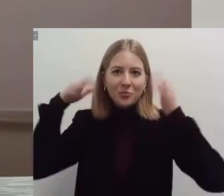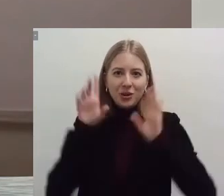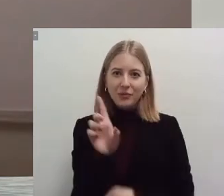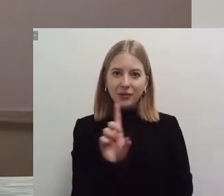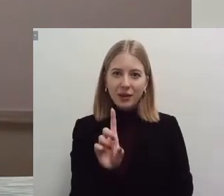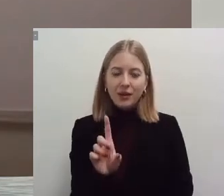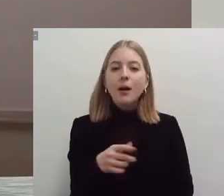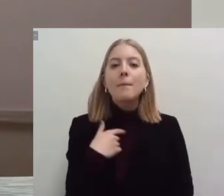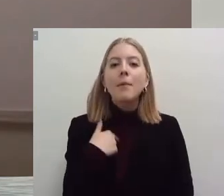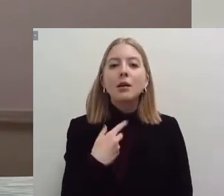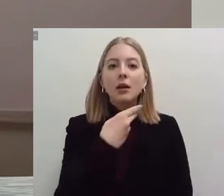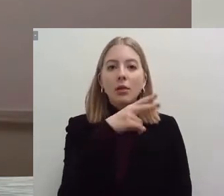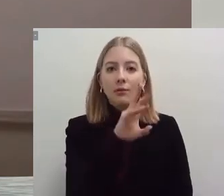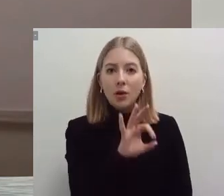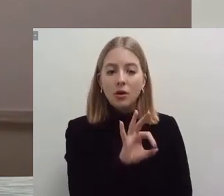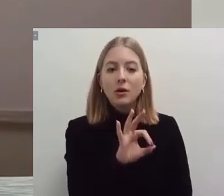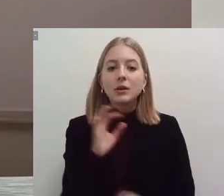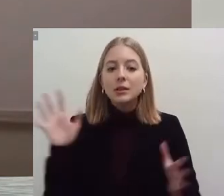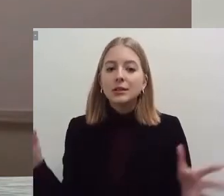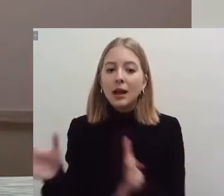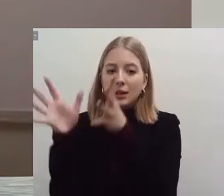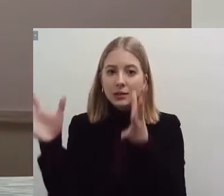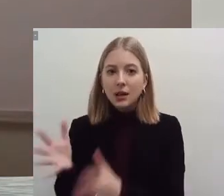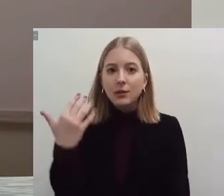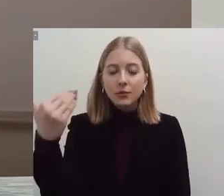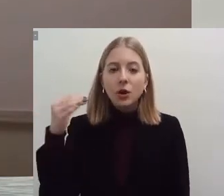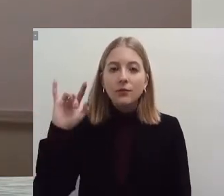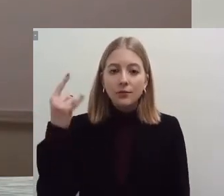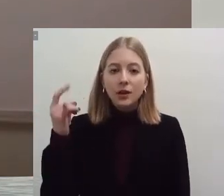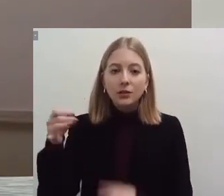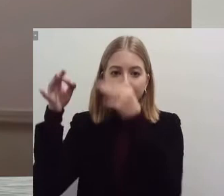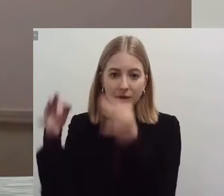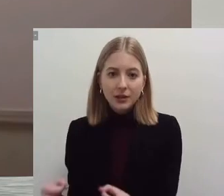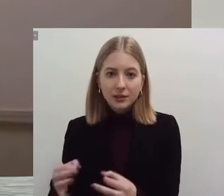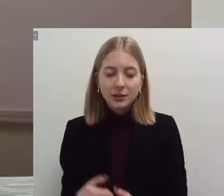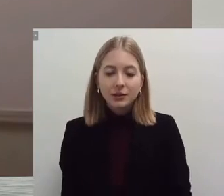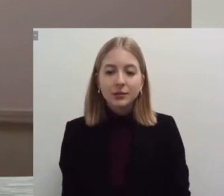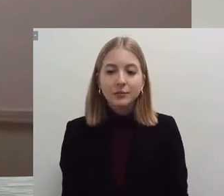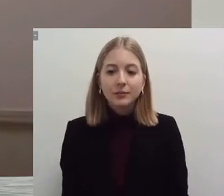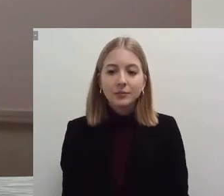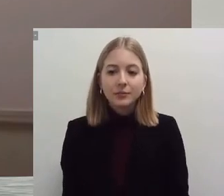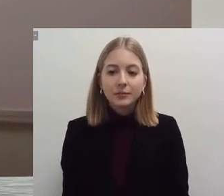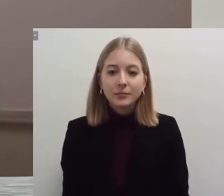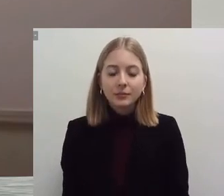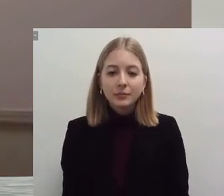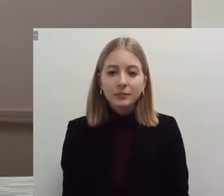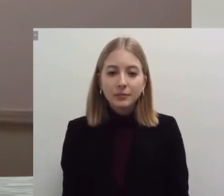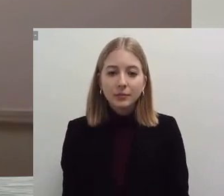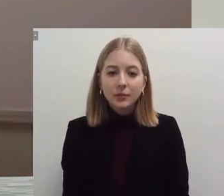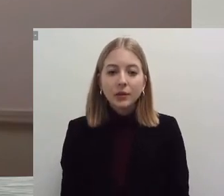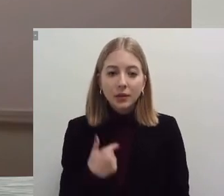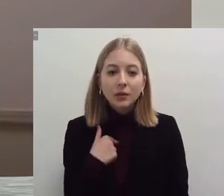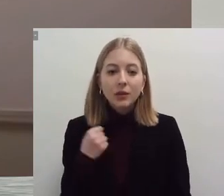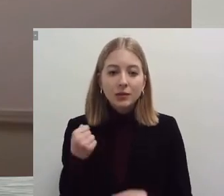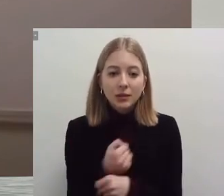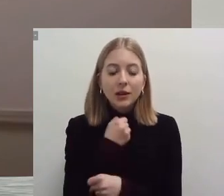that children's rights are fulfilled in child protection, and we are